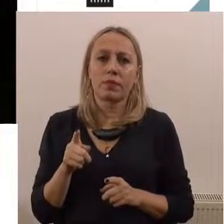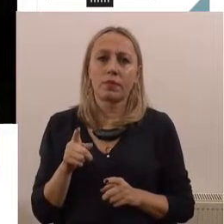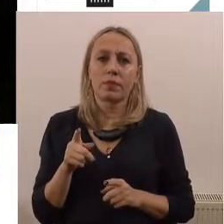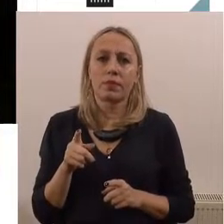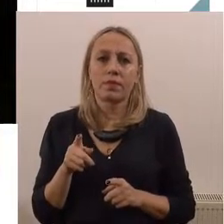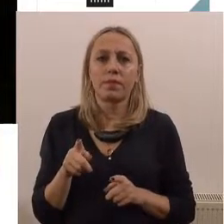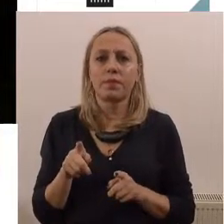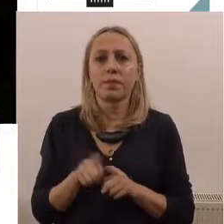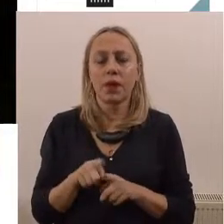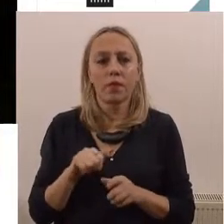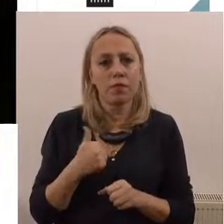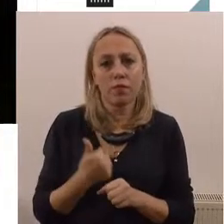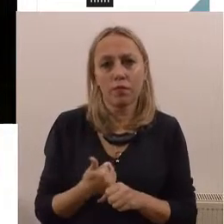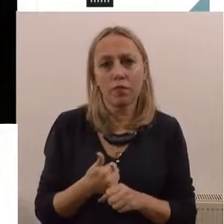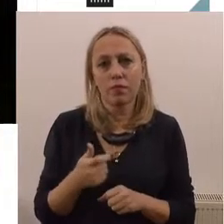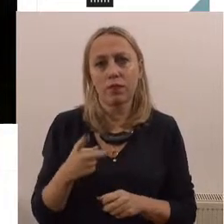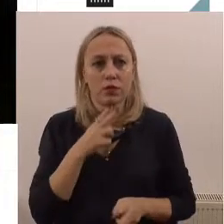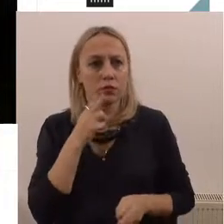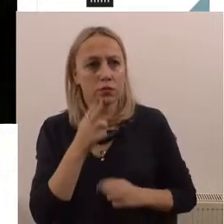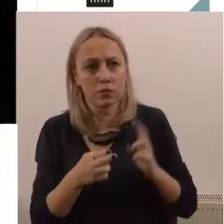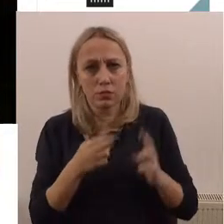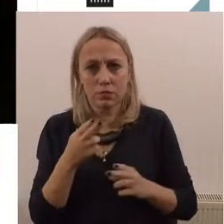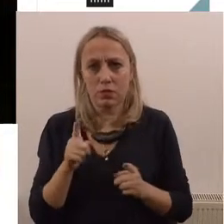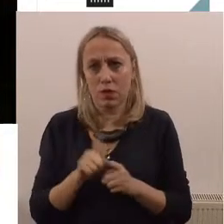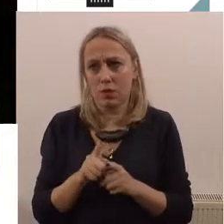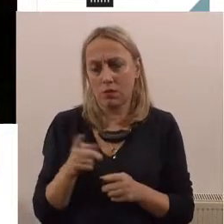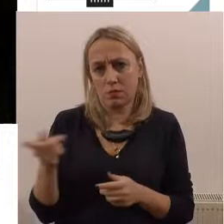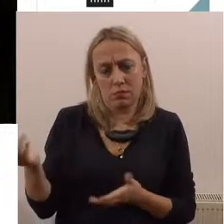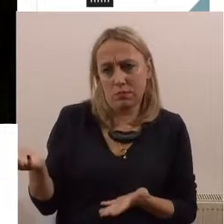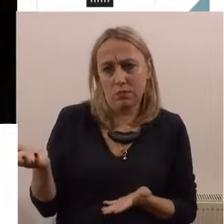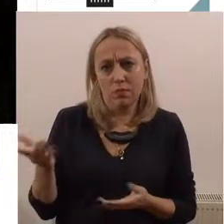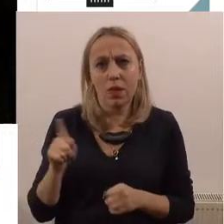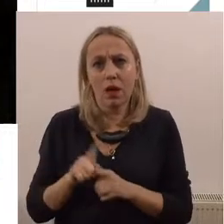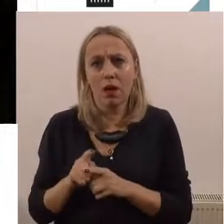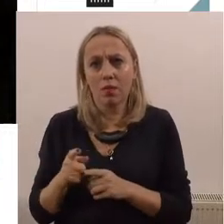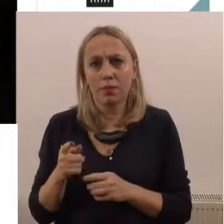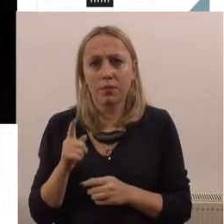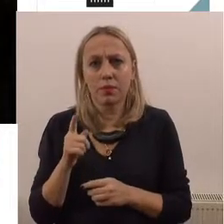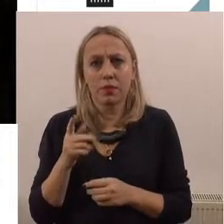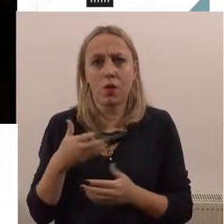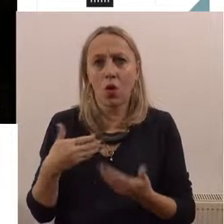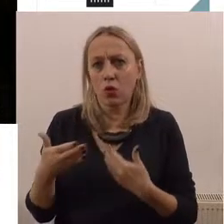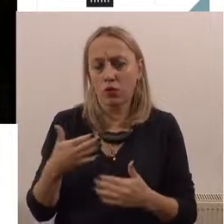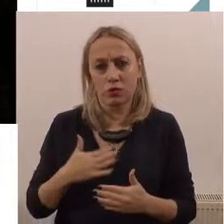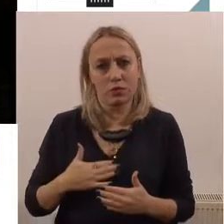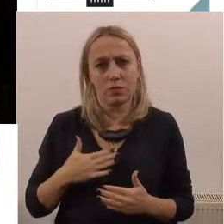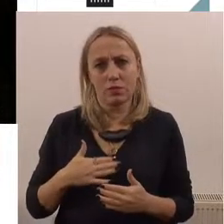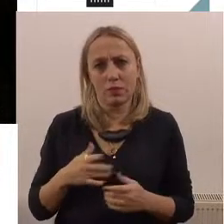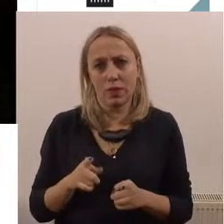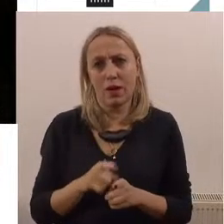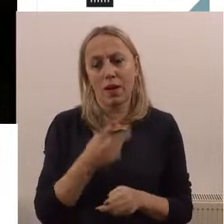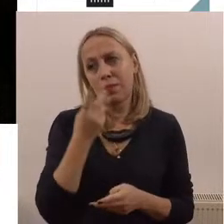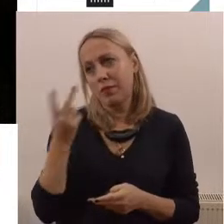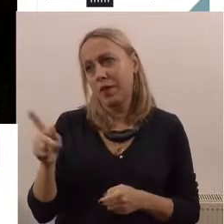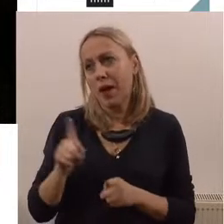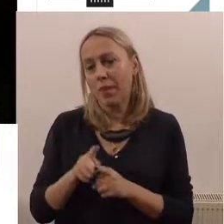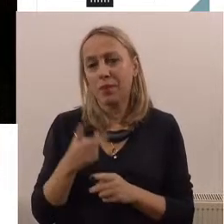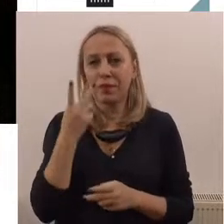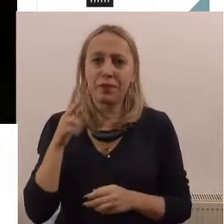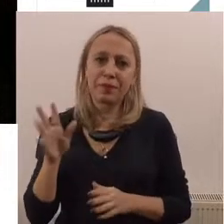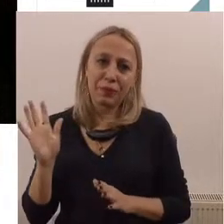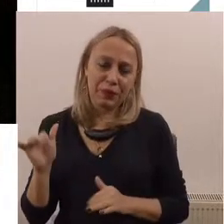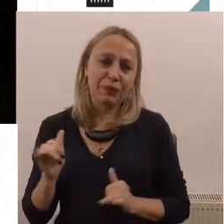disability as a medical condition, and they could be either full of pity